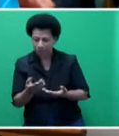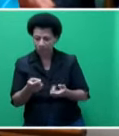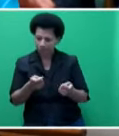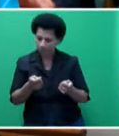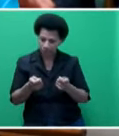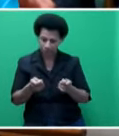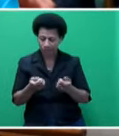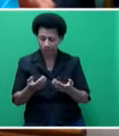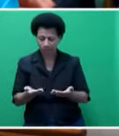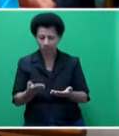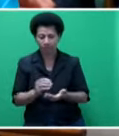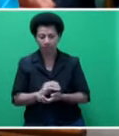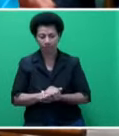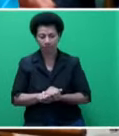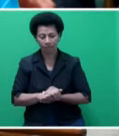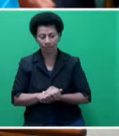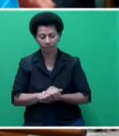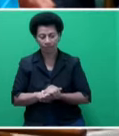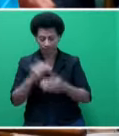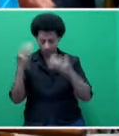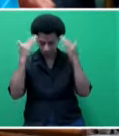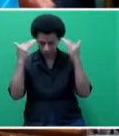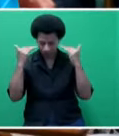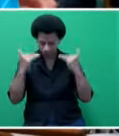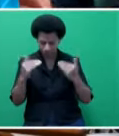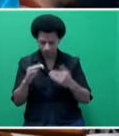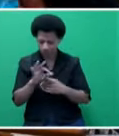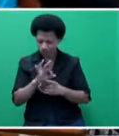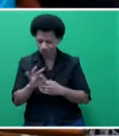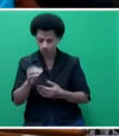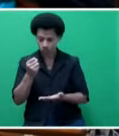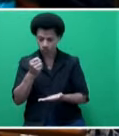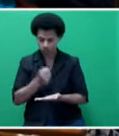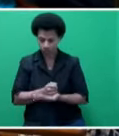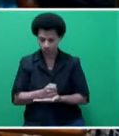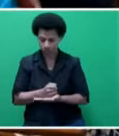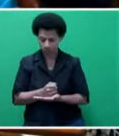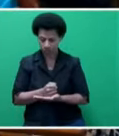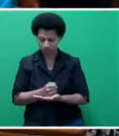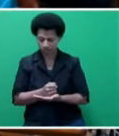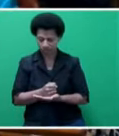But, Mr. Speaker, I'm not sure if,